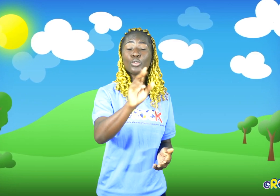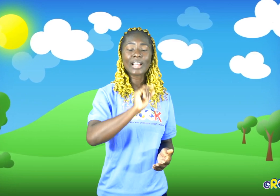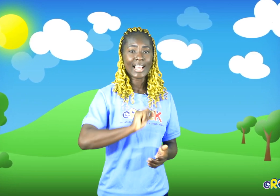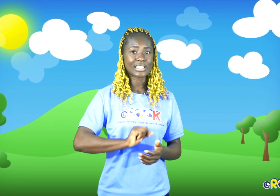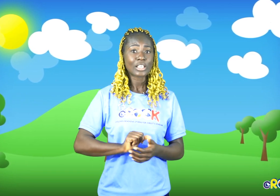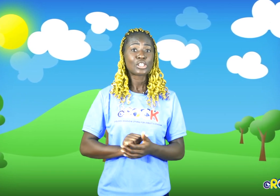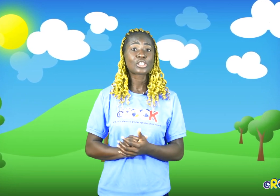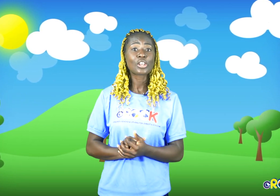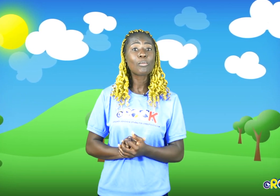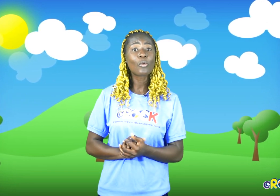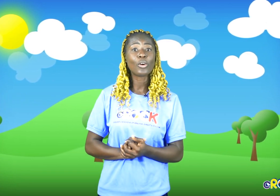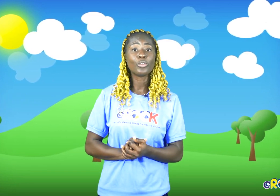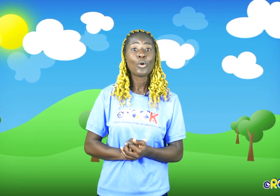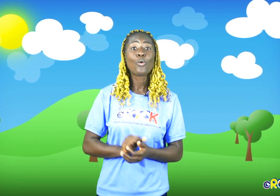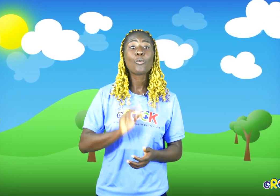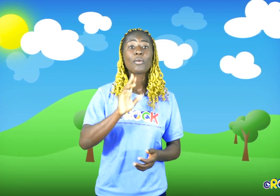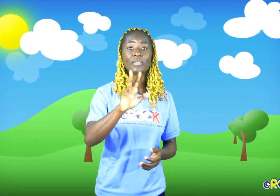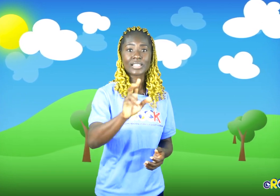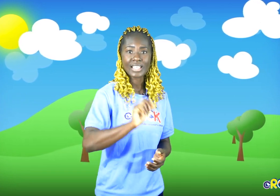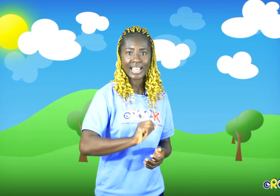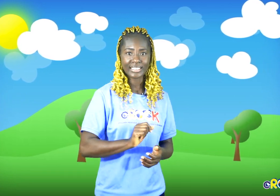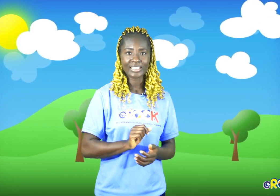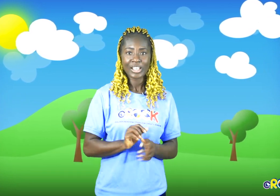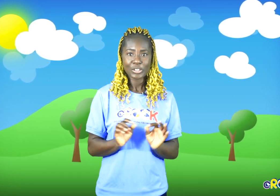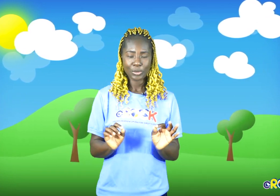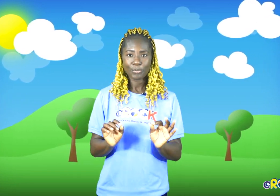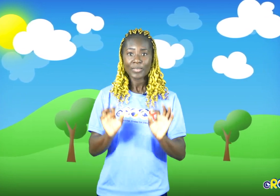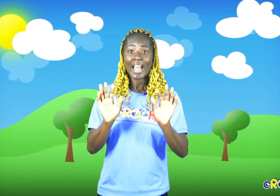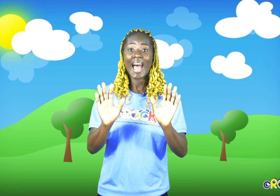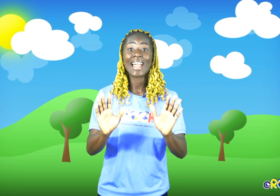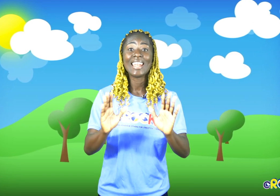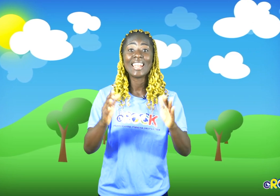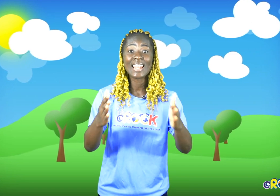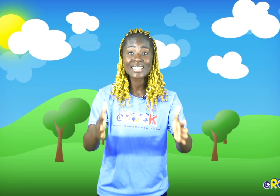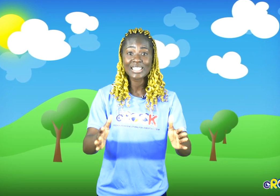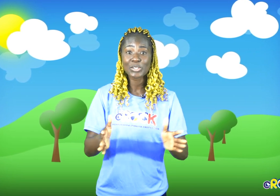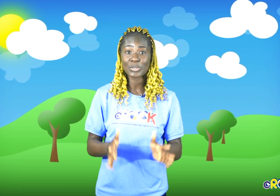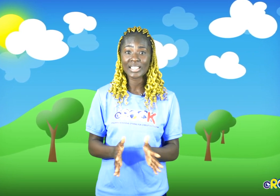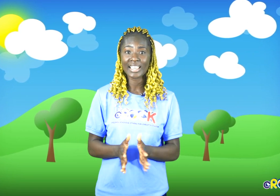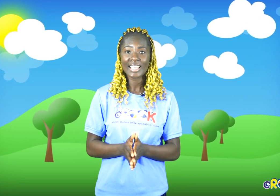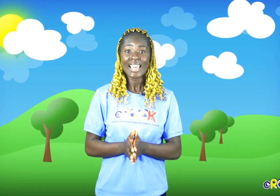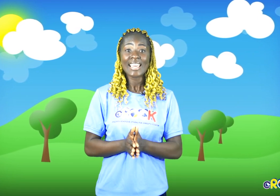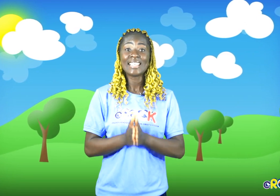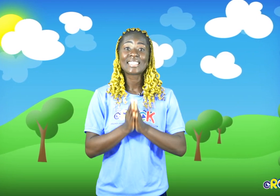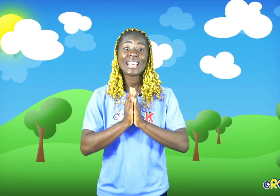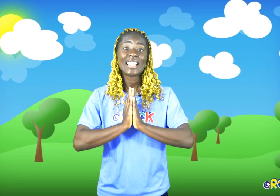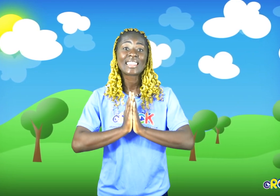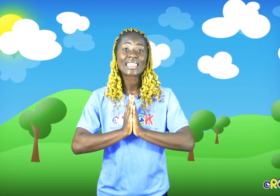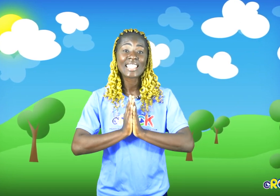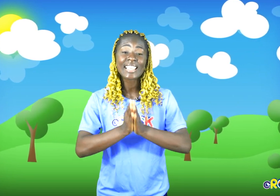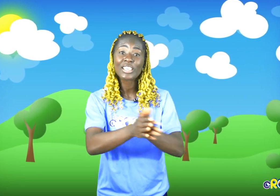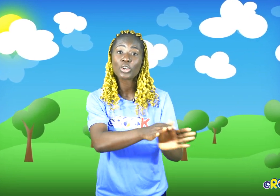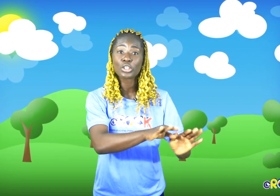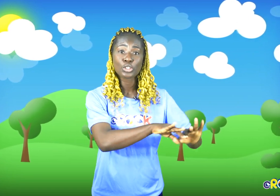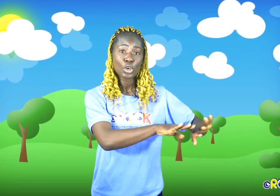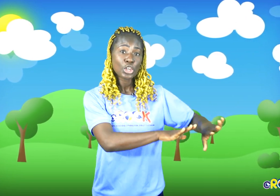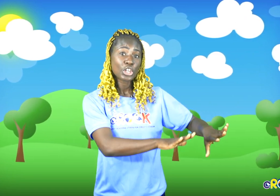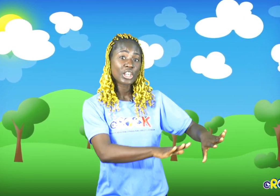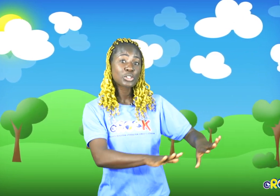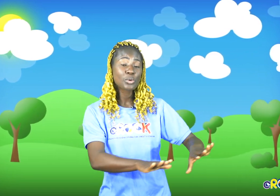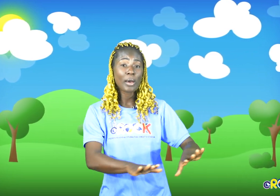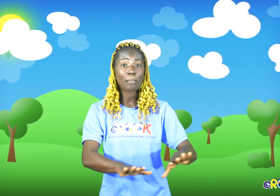going to look at someone who prophesied. So our lesson today is taking